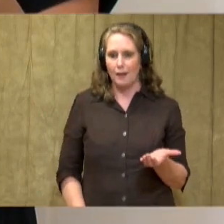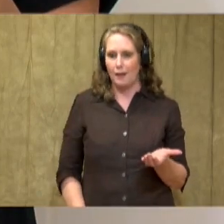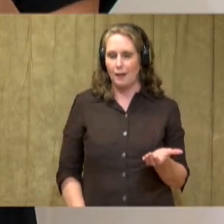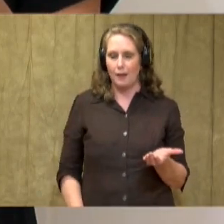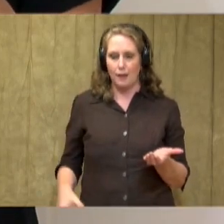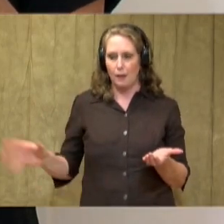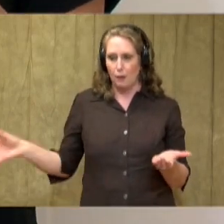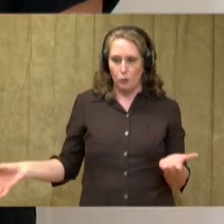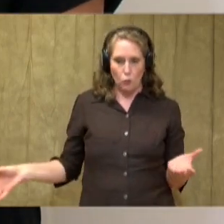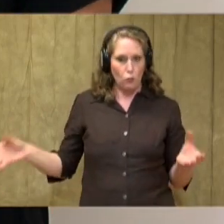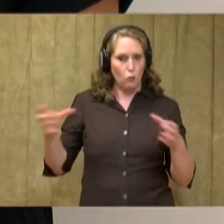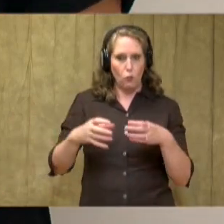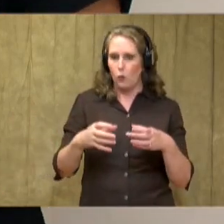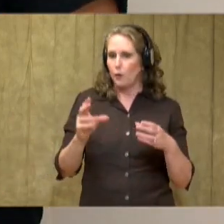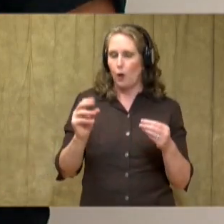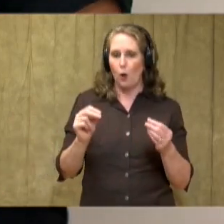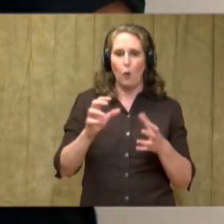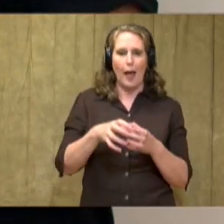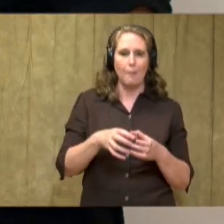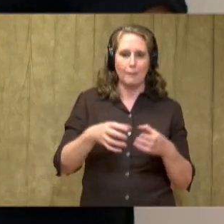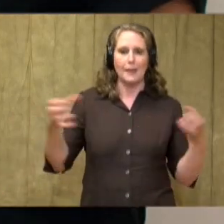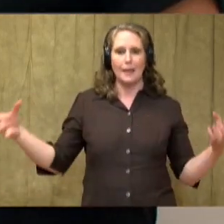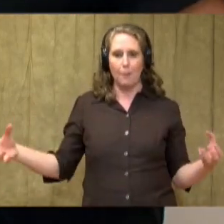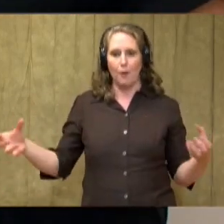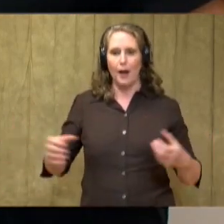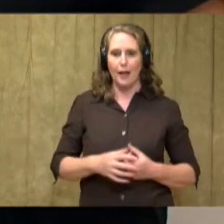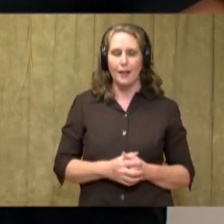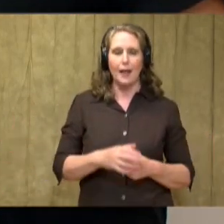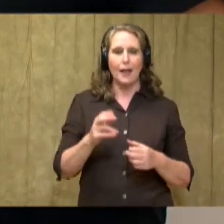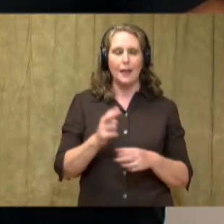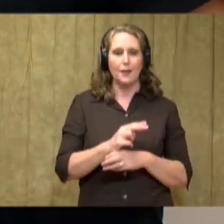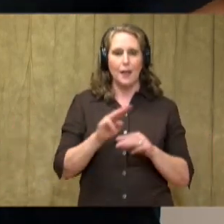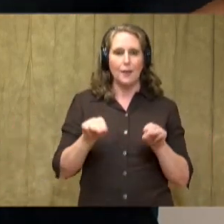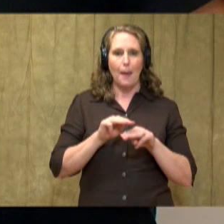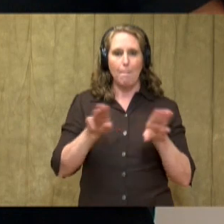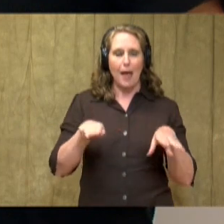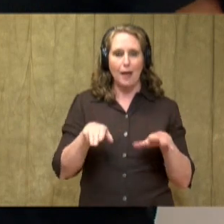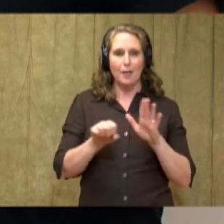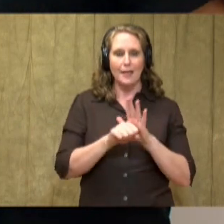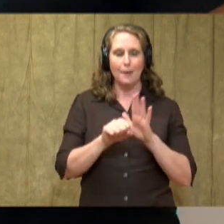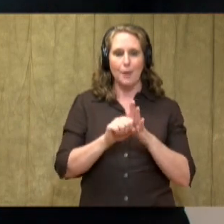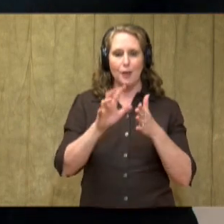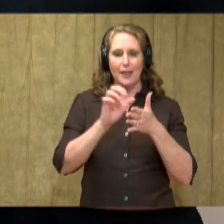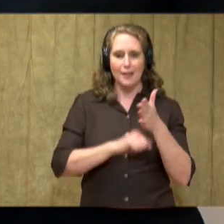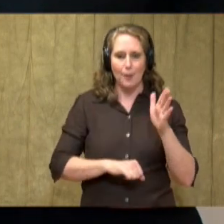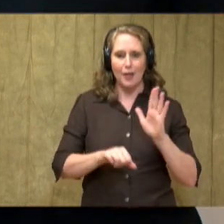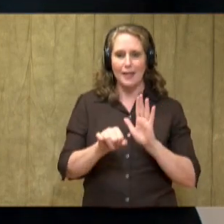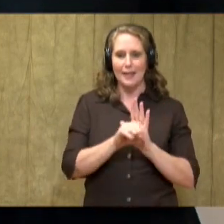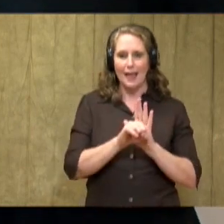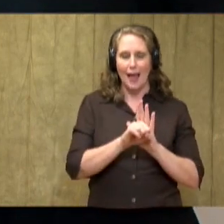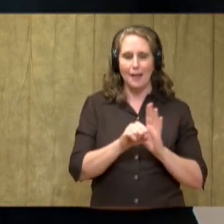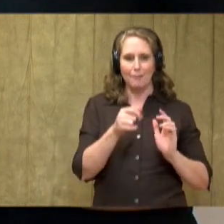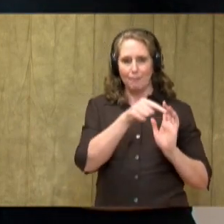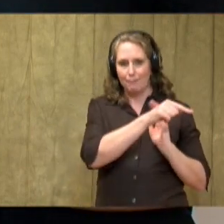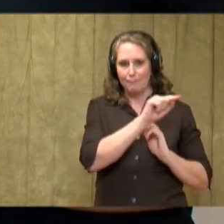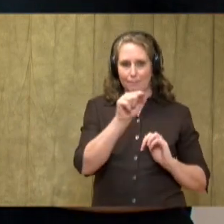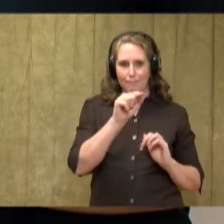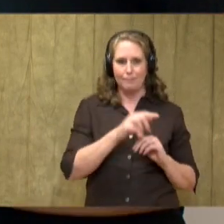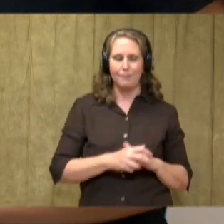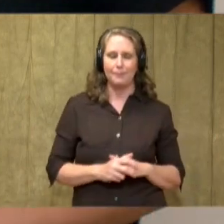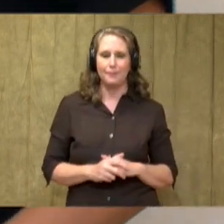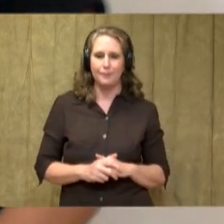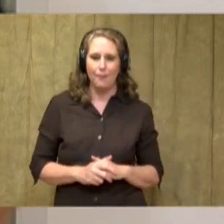groups together. I'm taking away some groups. So I'm using that magical symbol, the subtraction sign, to get the